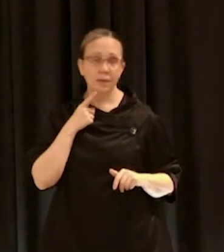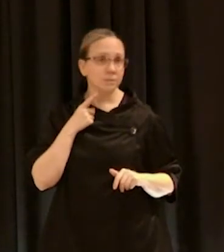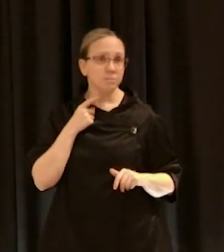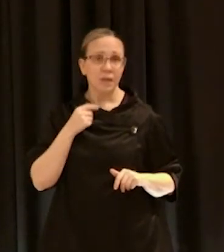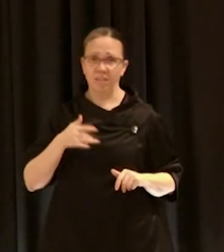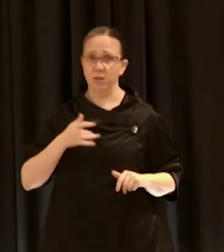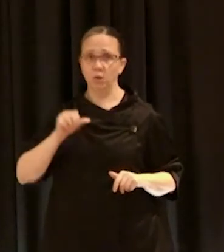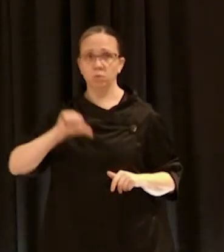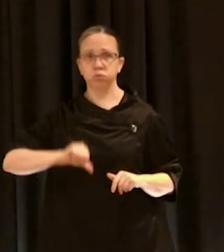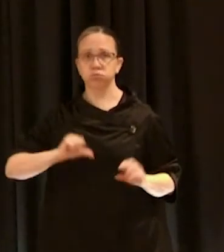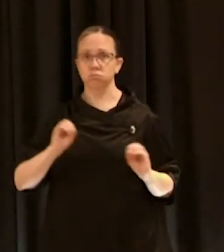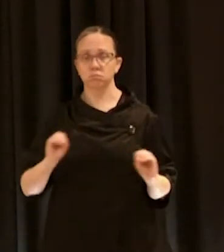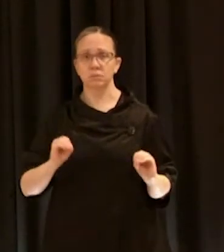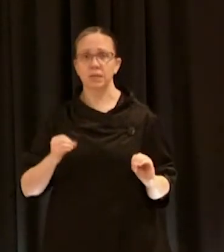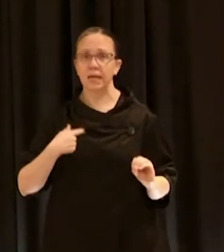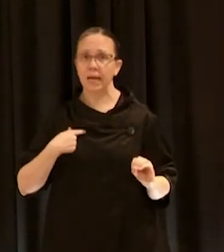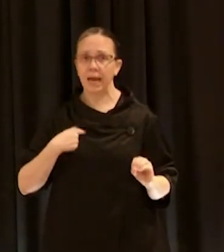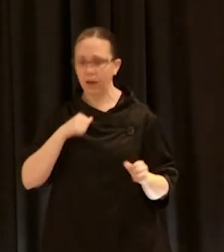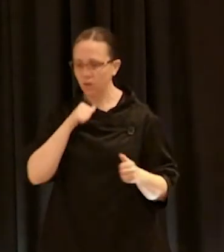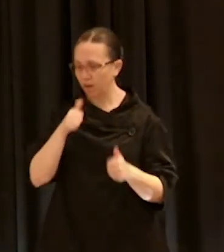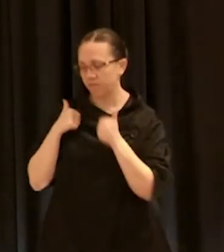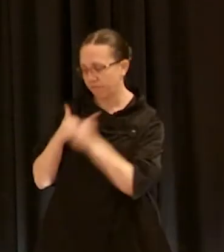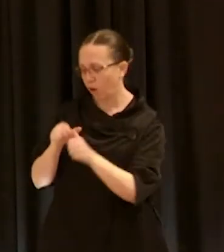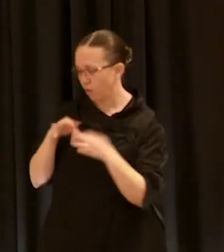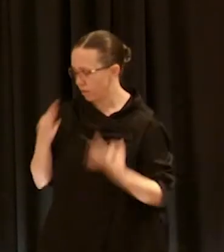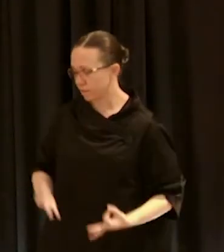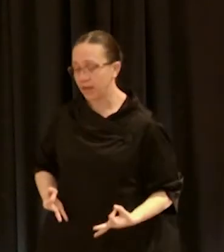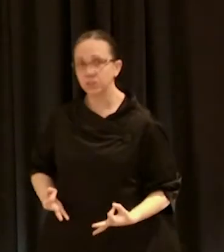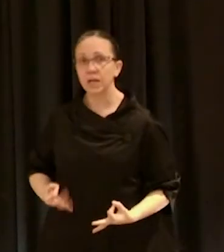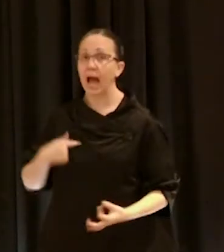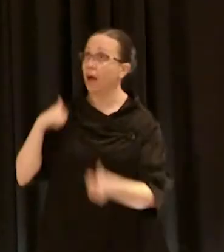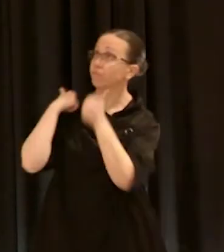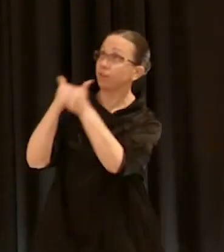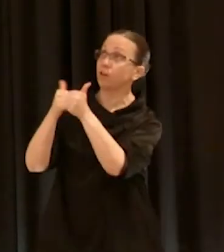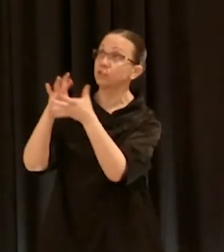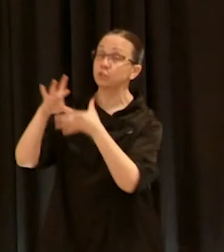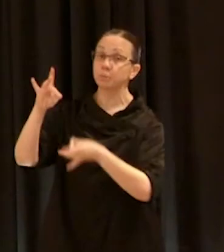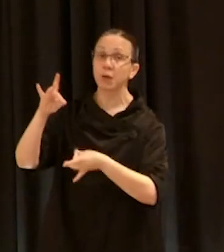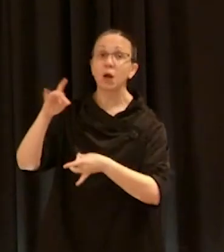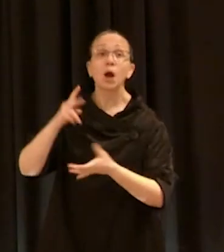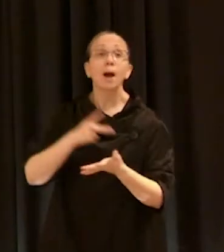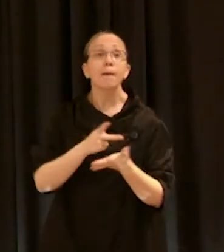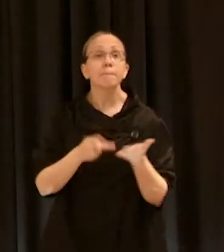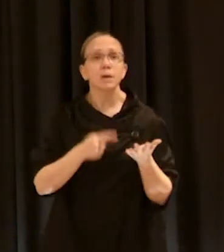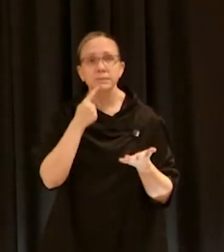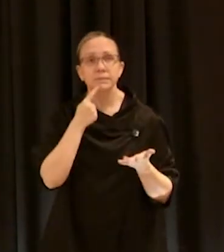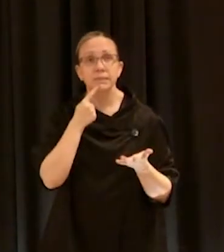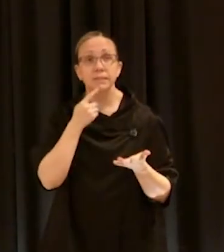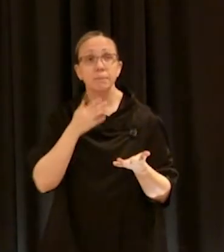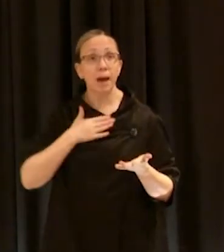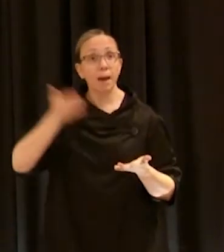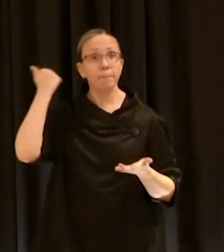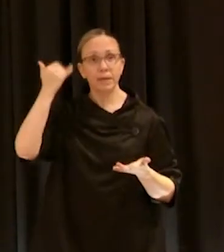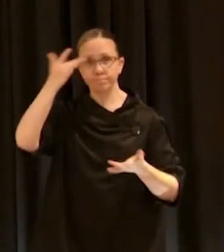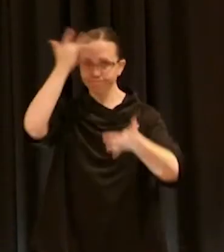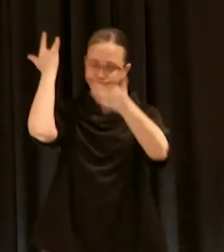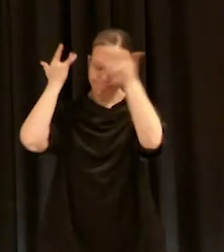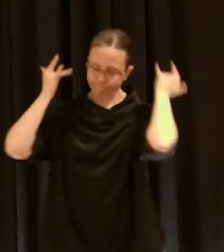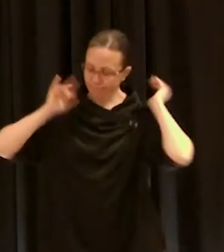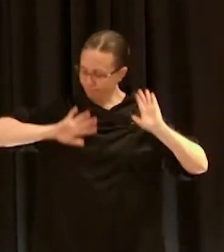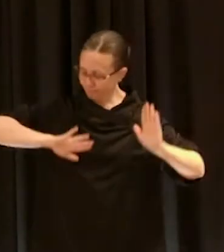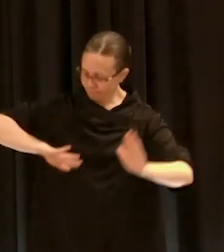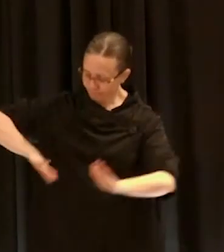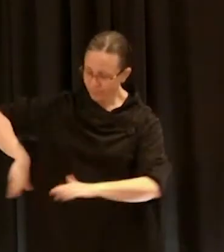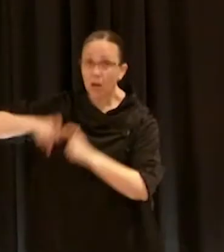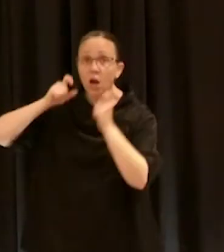any condemnation. I walk not after the flesh. I walk after... You know what Paul was saying is, I'm forgetting those things which are behind.